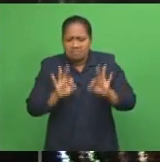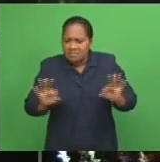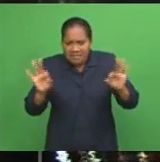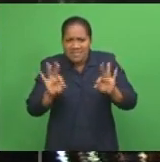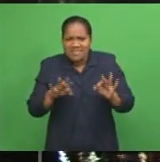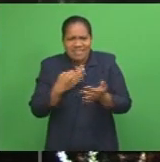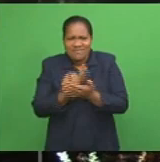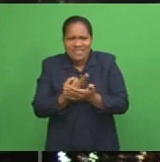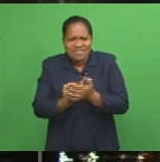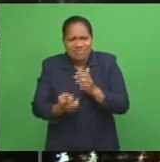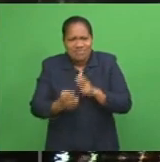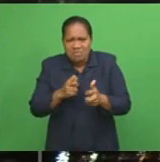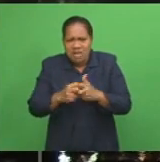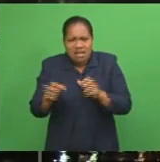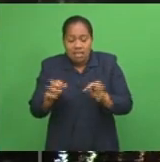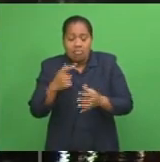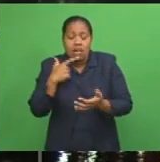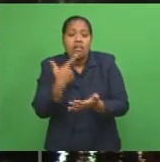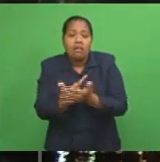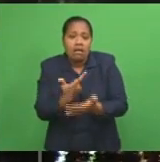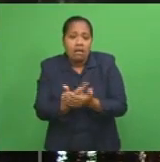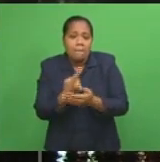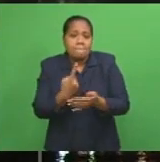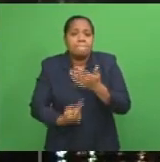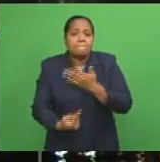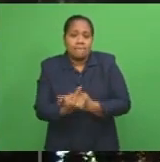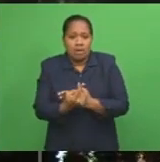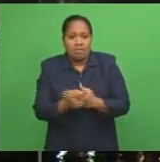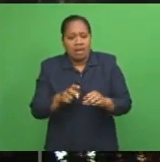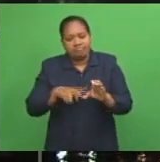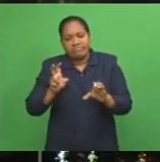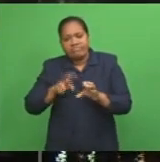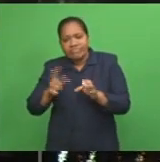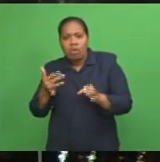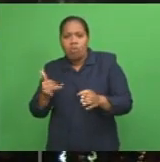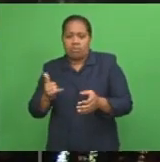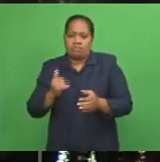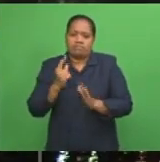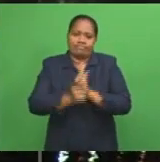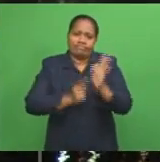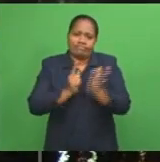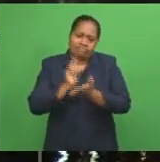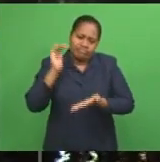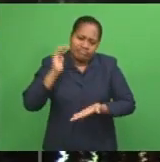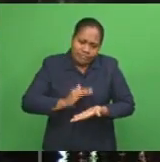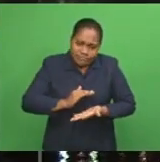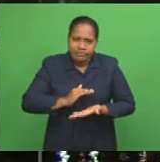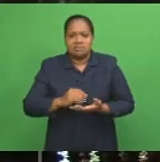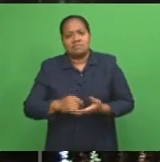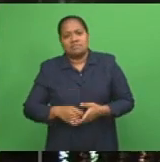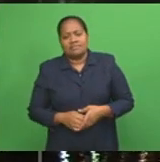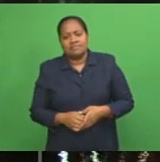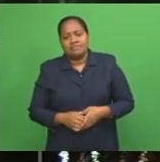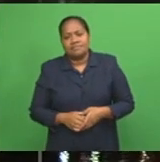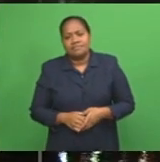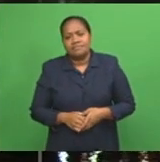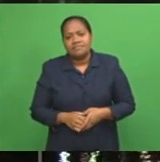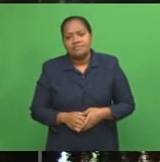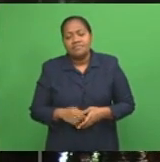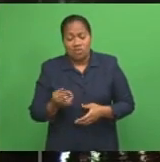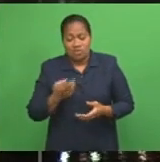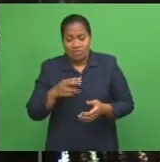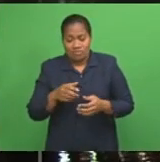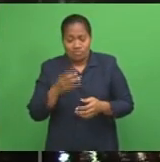are lying about having been made redundant, sent on leave without pay or working reduced hours. Kelly Vathala reports that